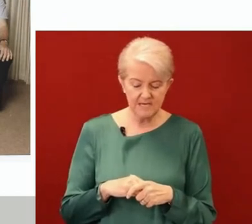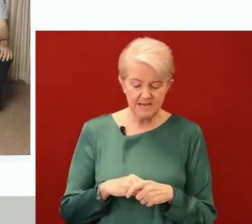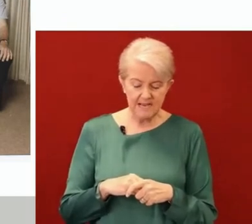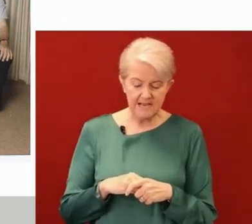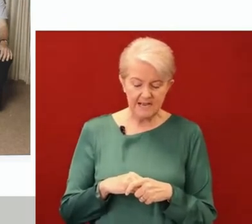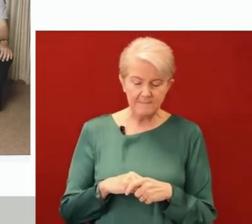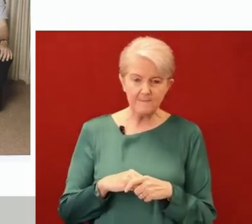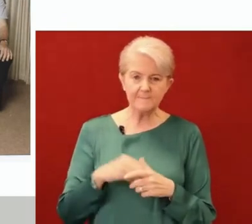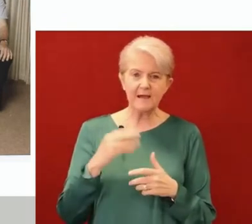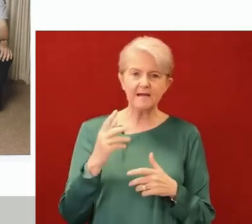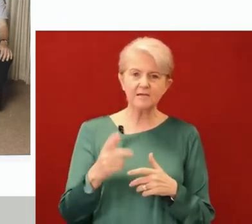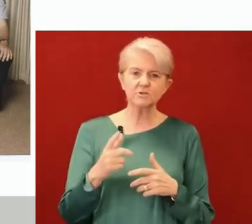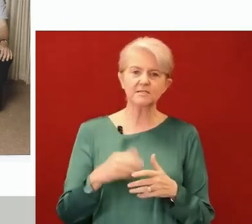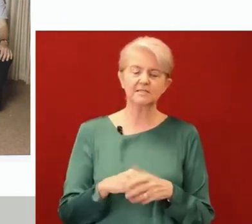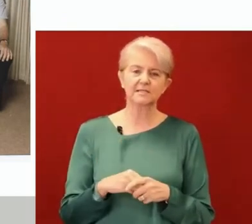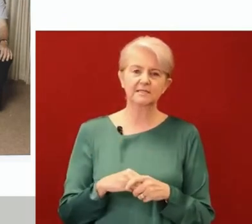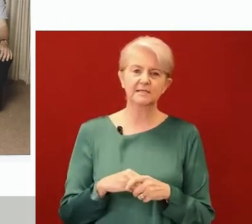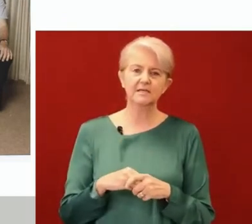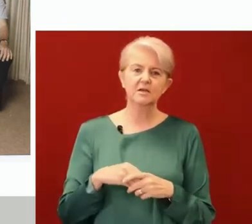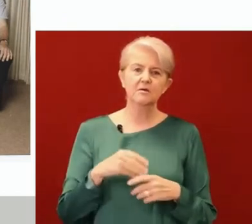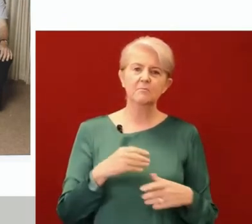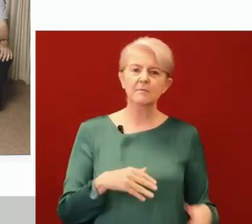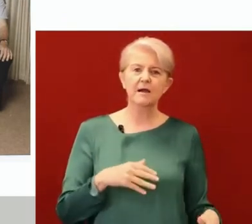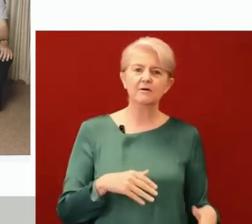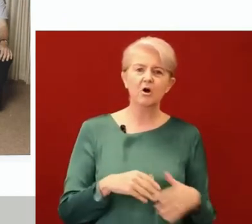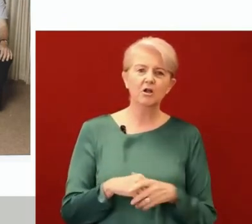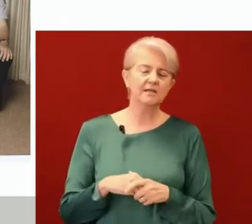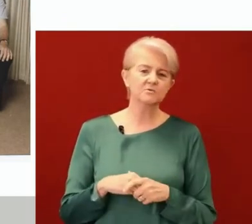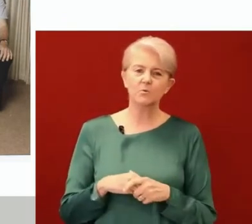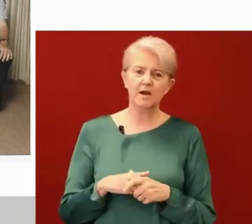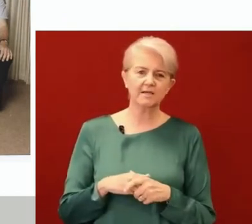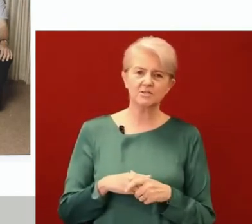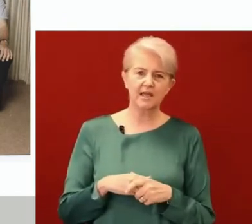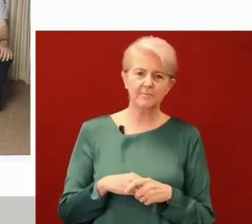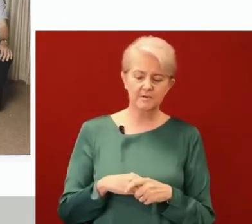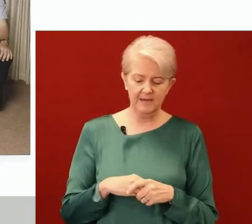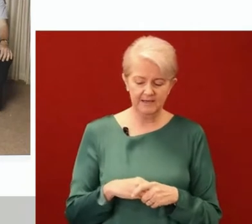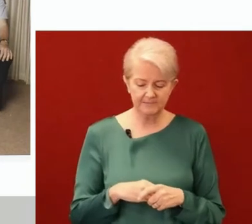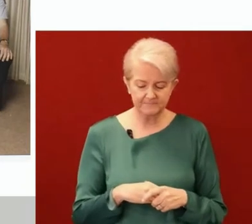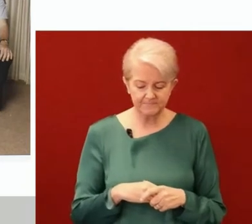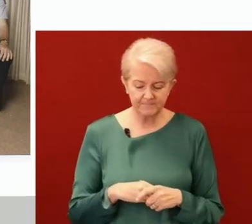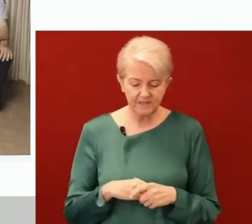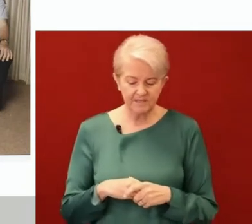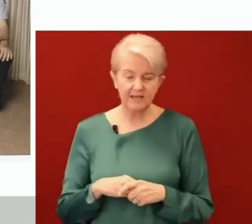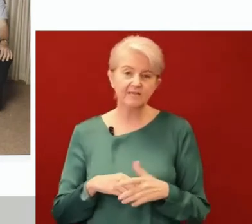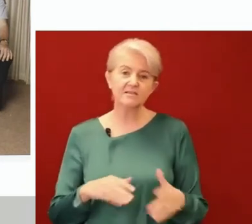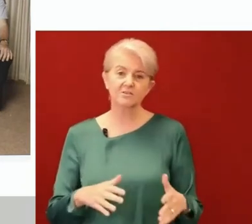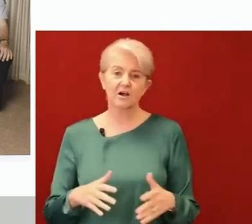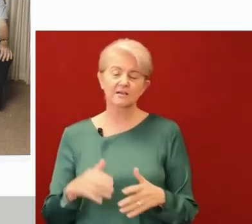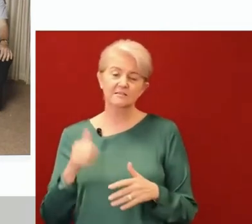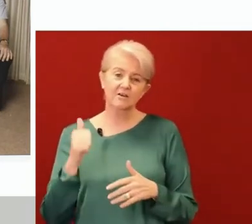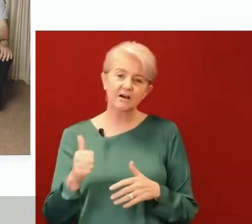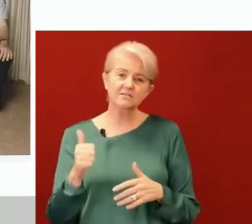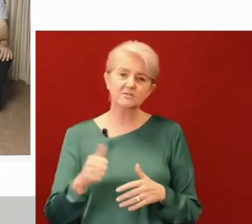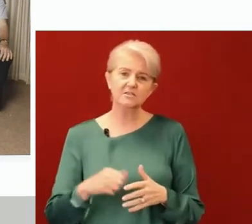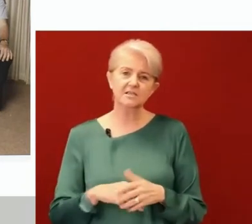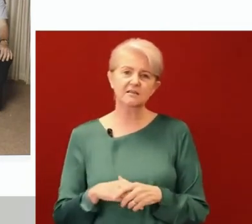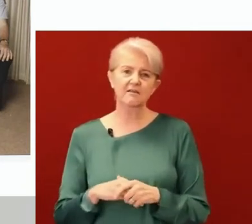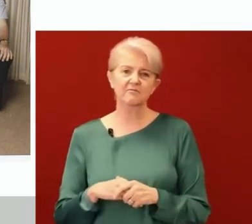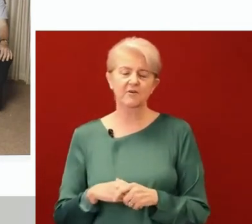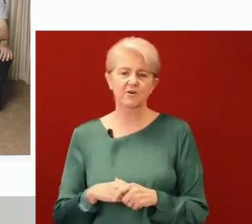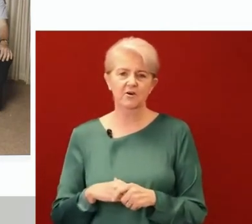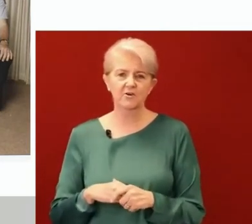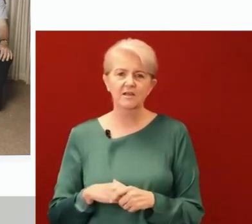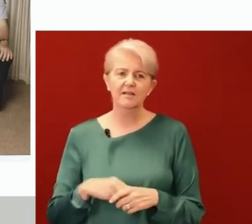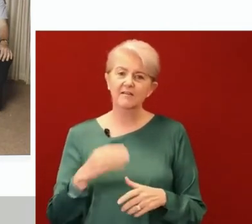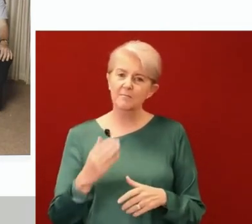course. But interestingly, my male colleagues weren't actually happy about it. Now, these guys, the guys that you see in